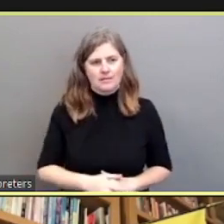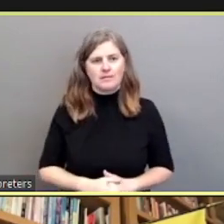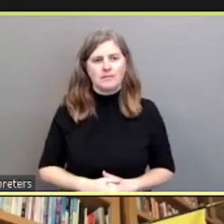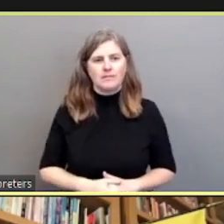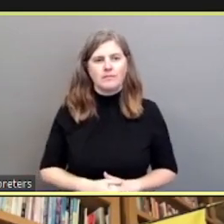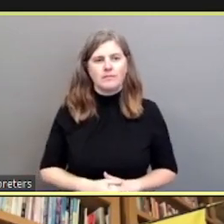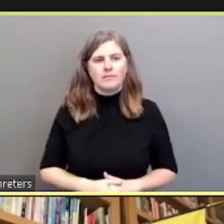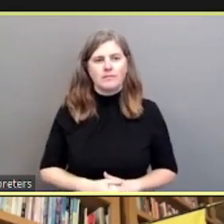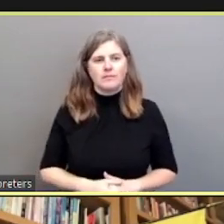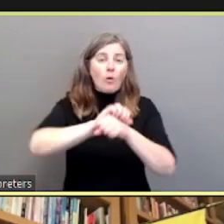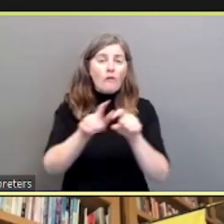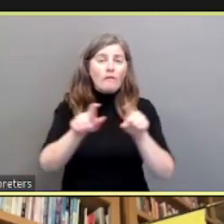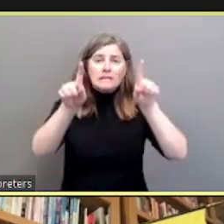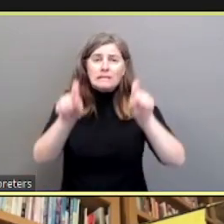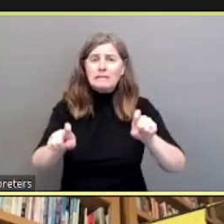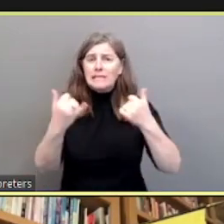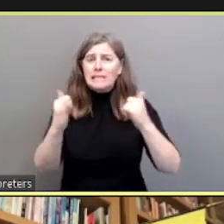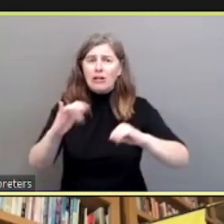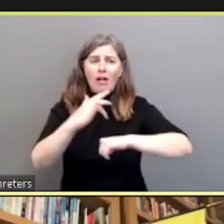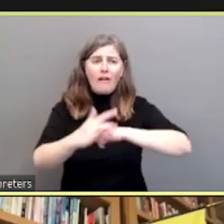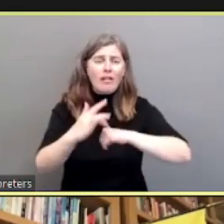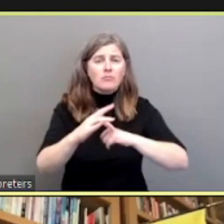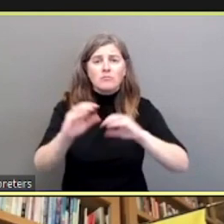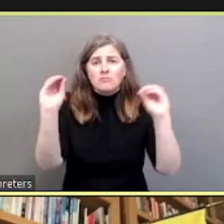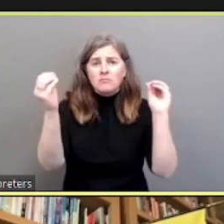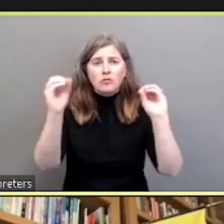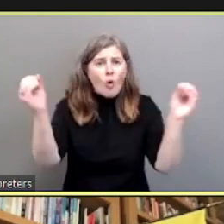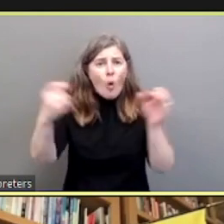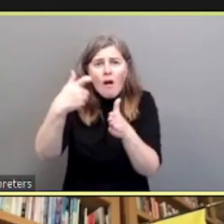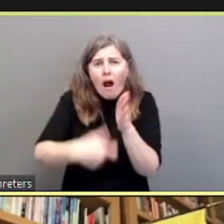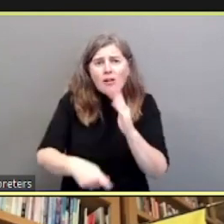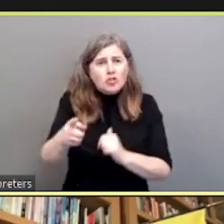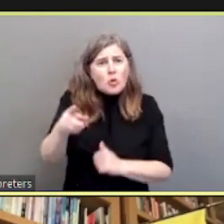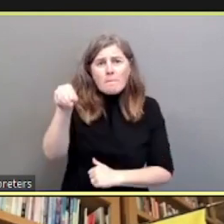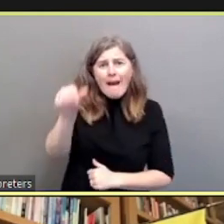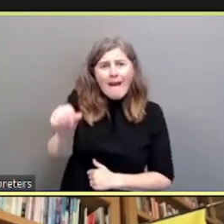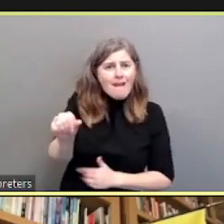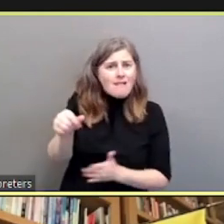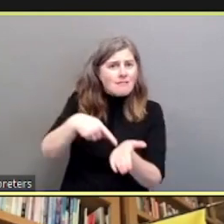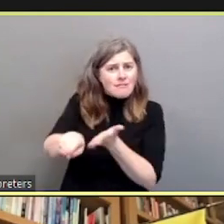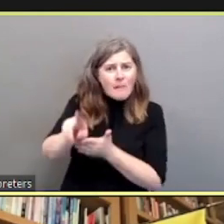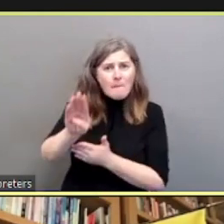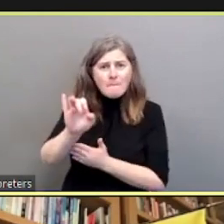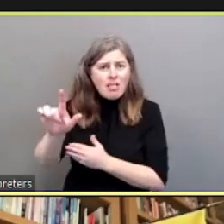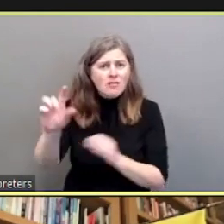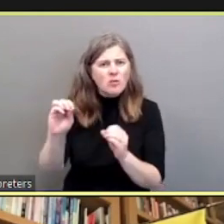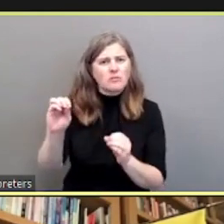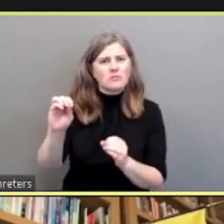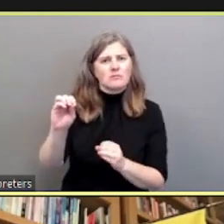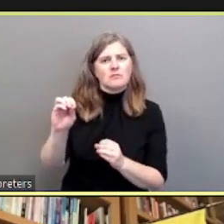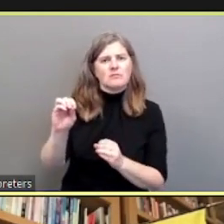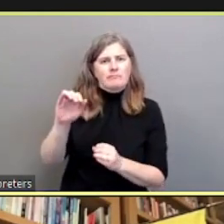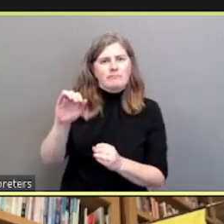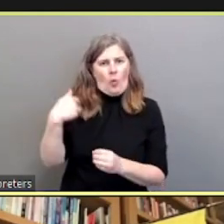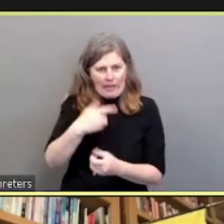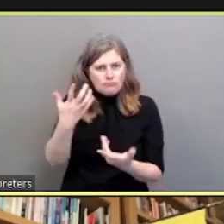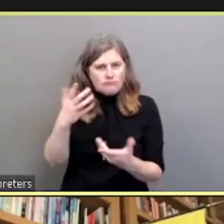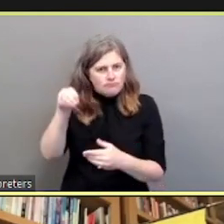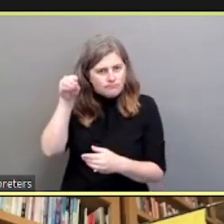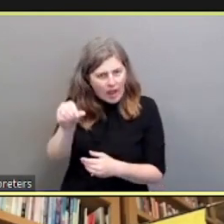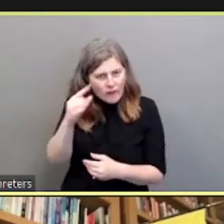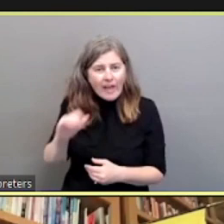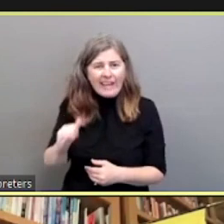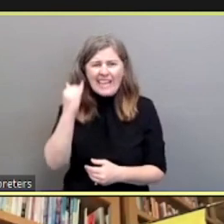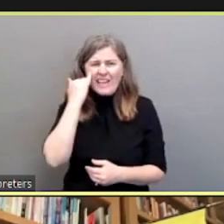COVID testing remains available at no cost. You should not be being billed by your insurer for the testing. Get tested if you